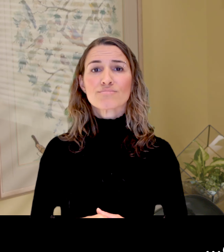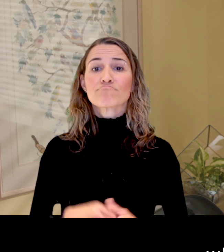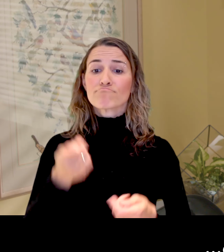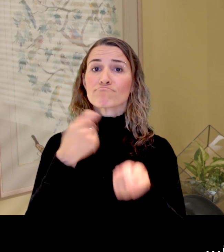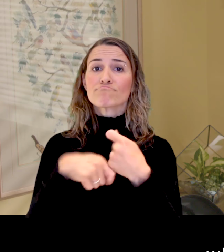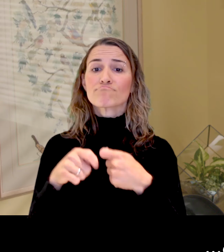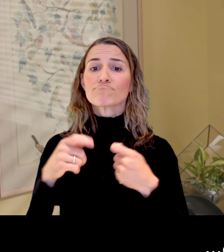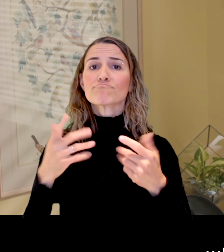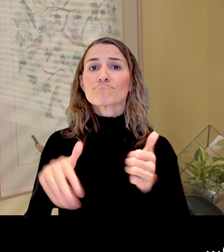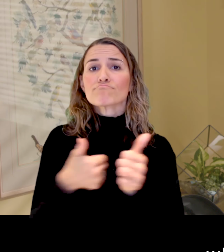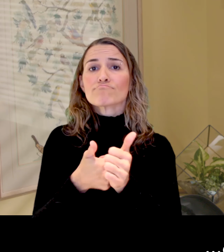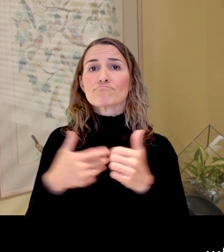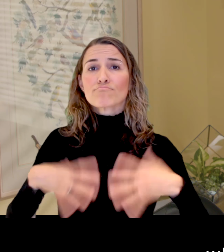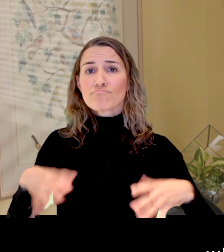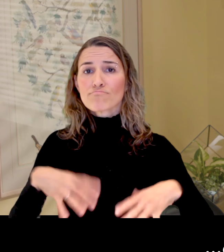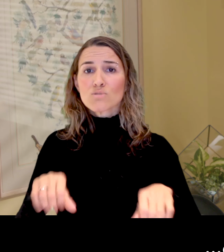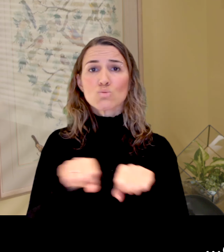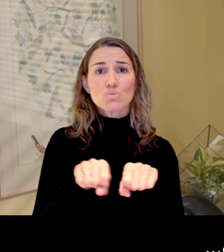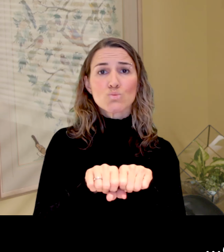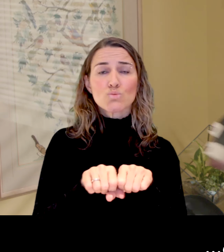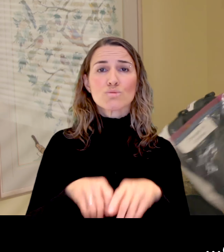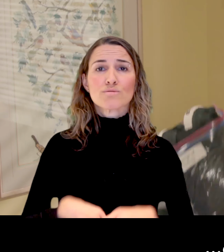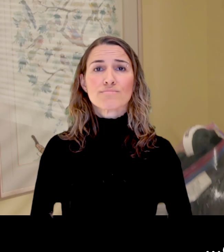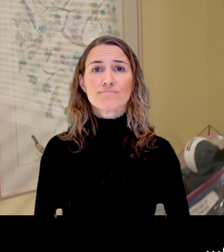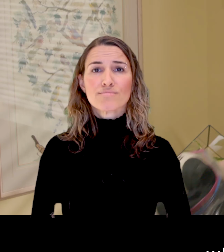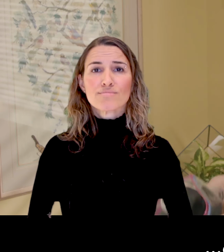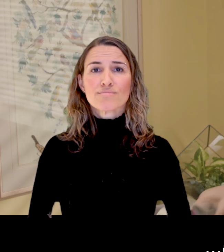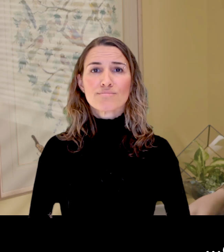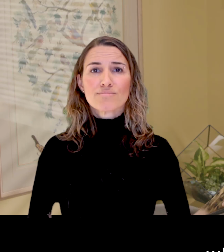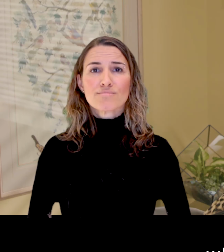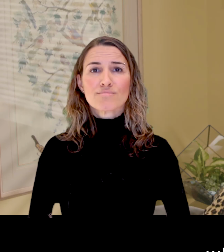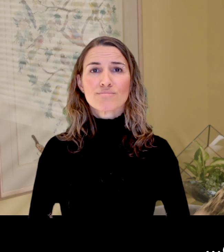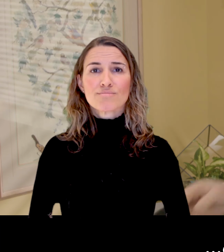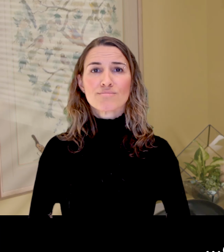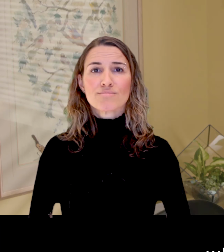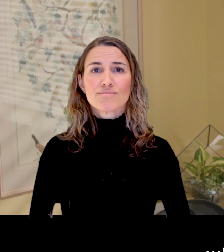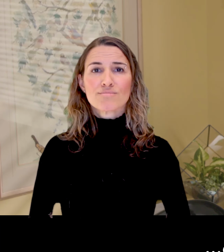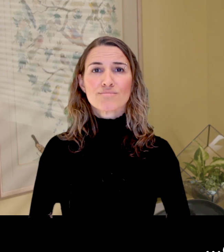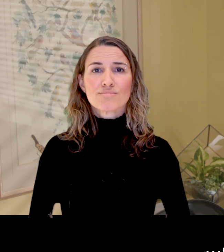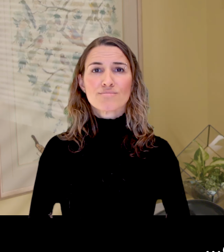a change of clothes and shoes,